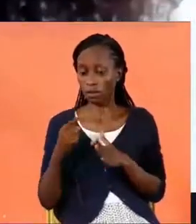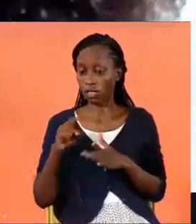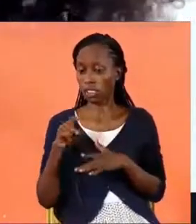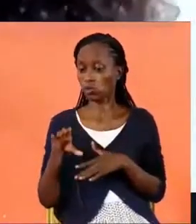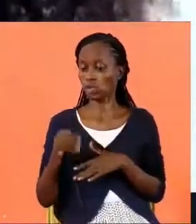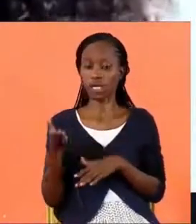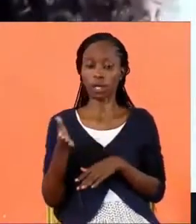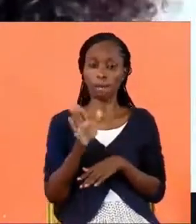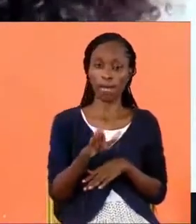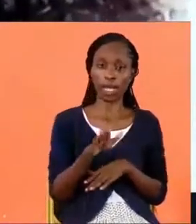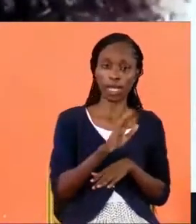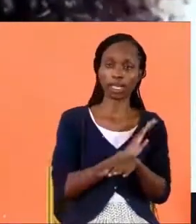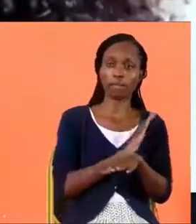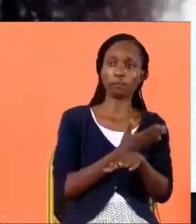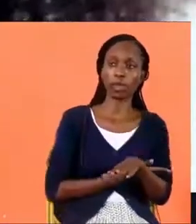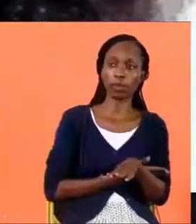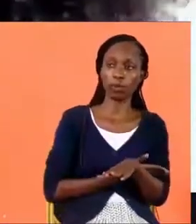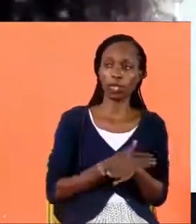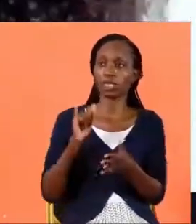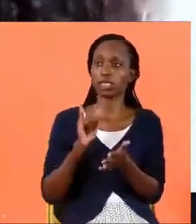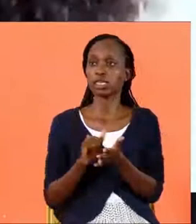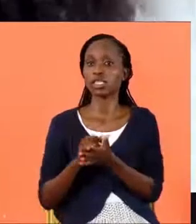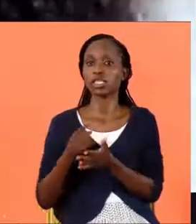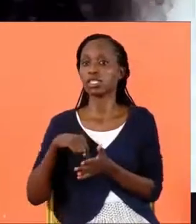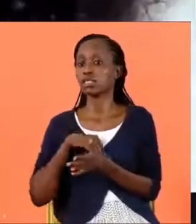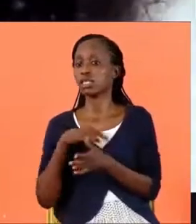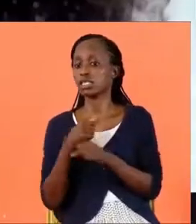this power that is ours. It